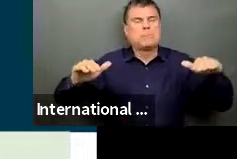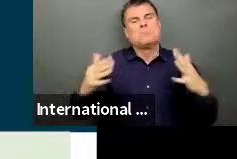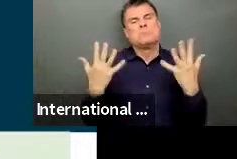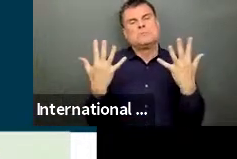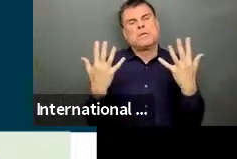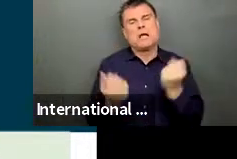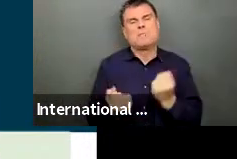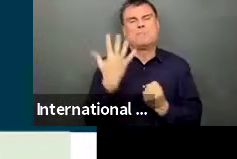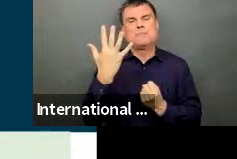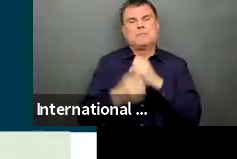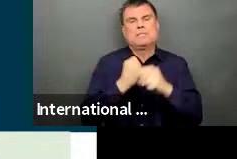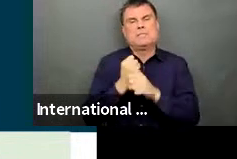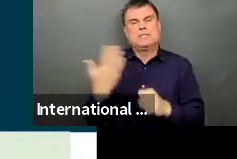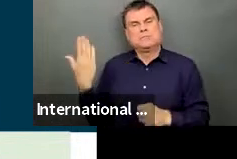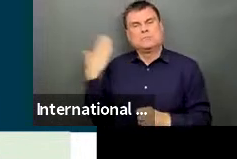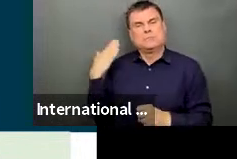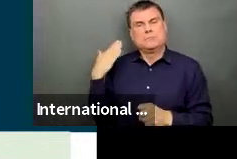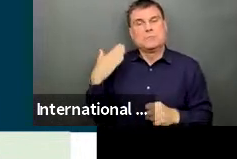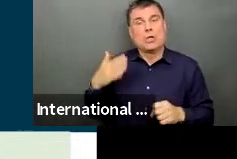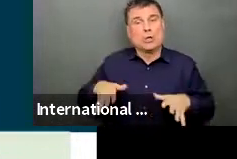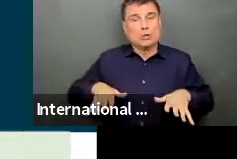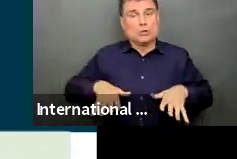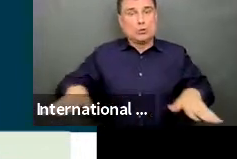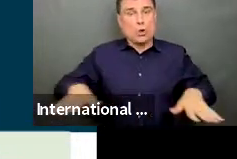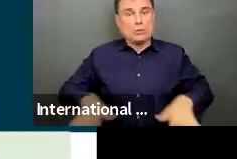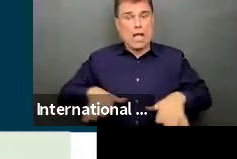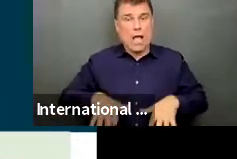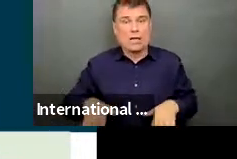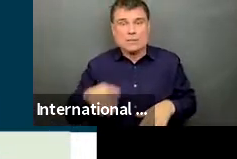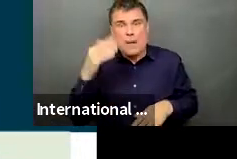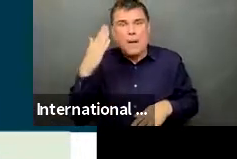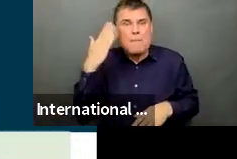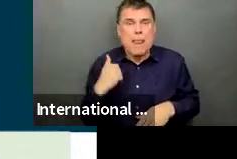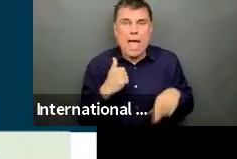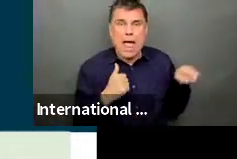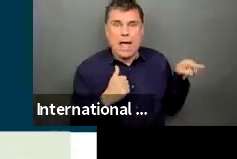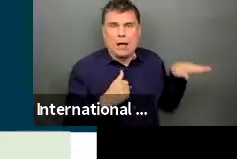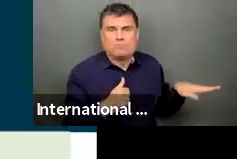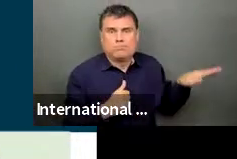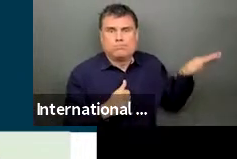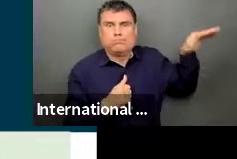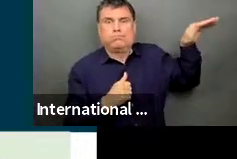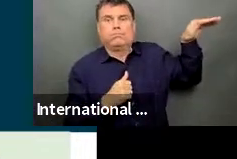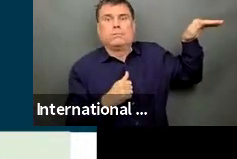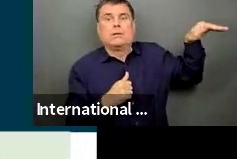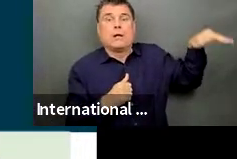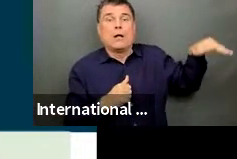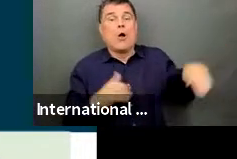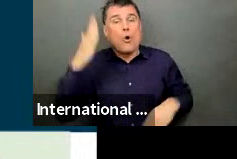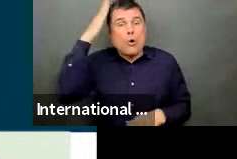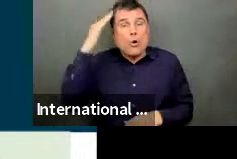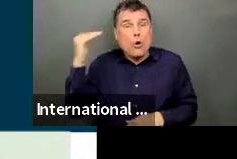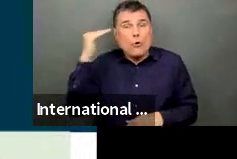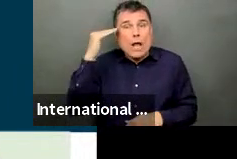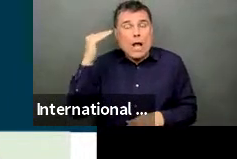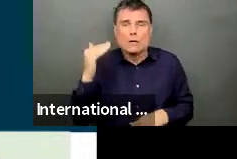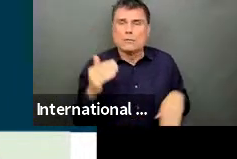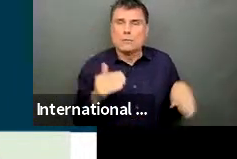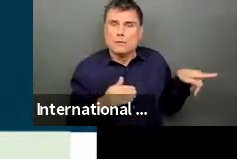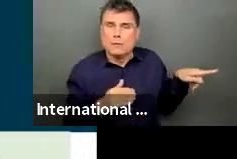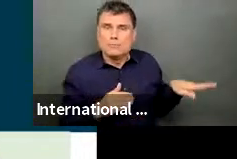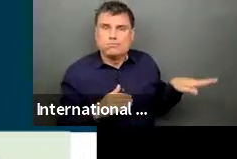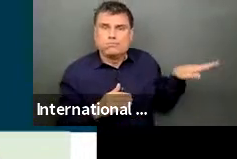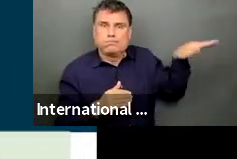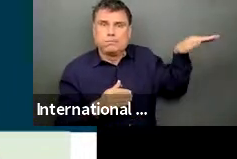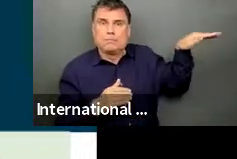in black, has followed the path of South Korea. And now the sex ratio at birth in Georgia